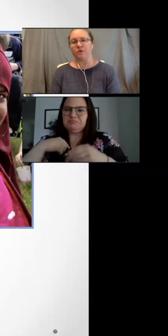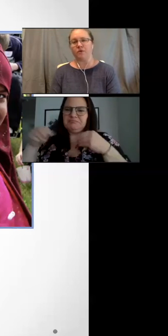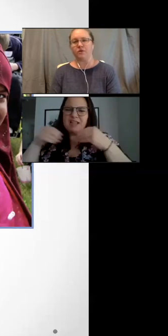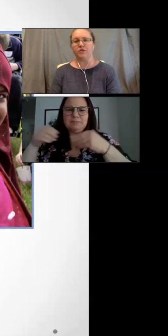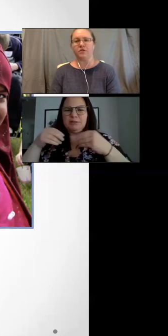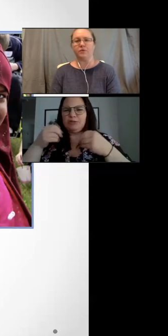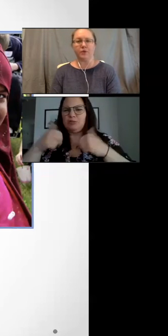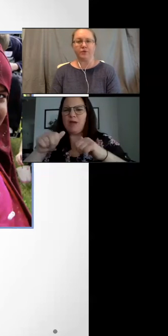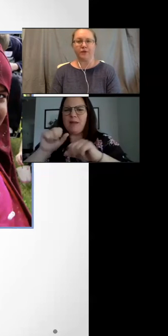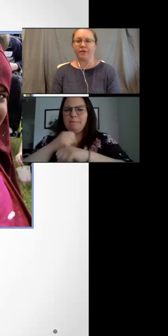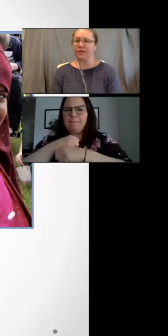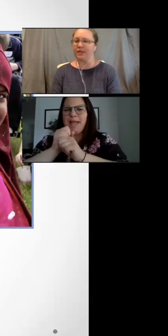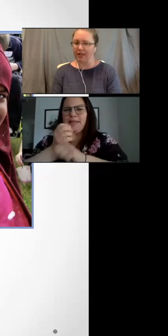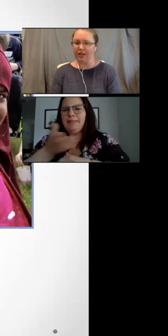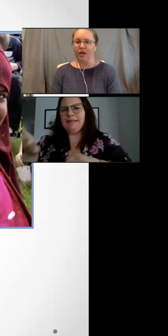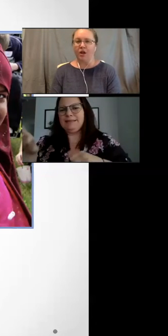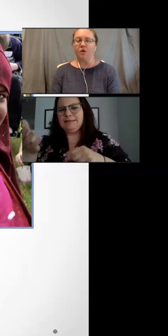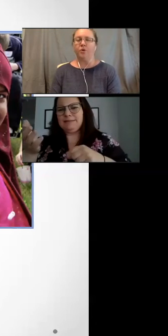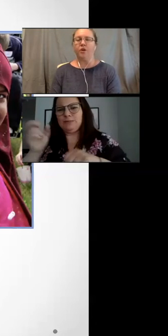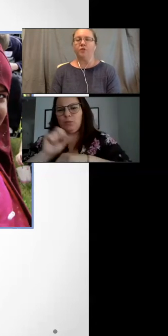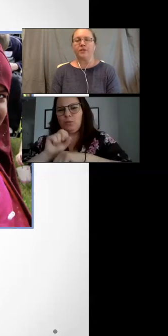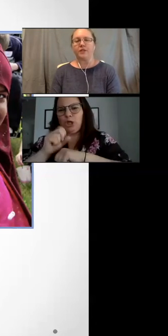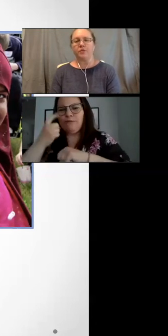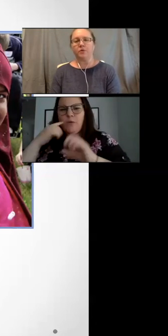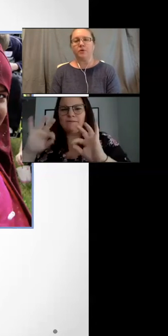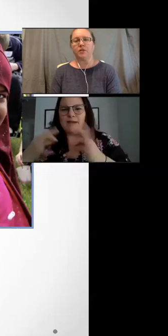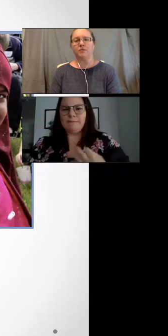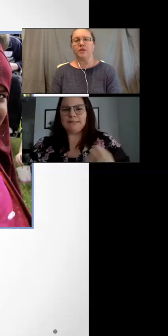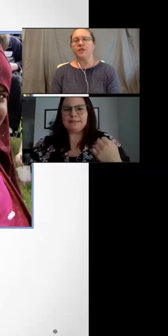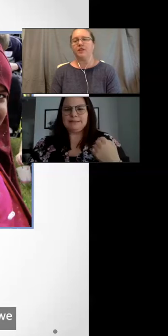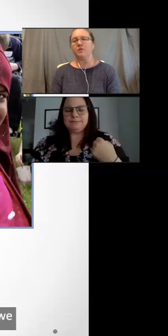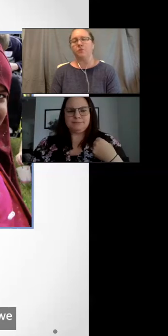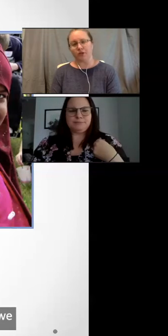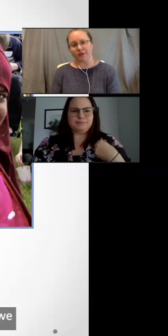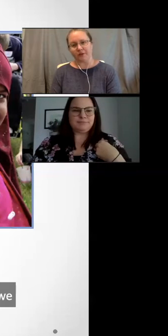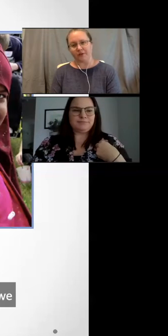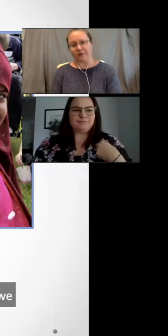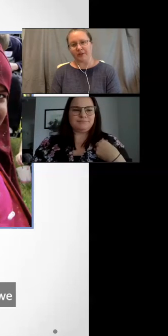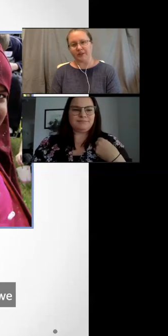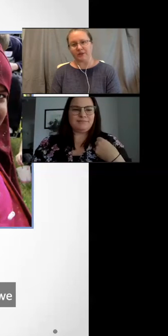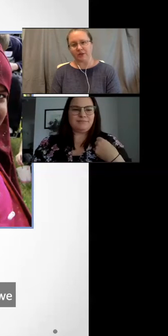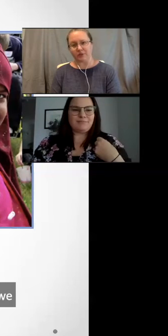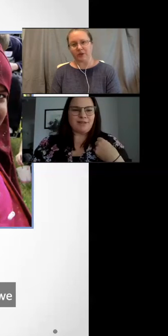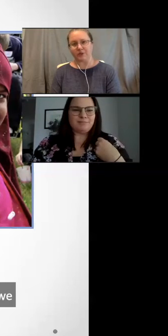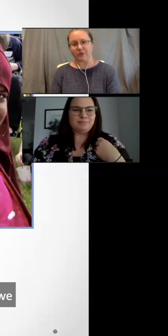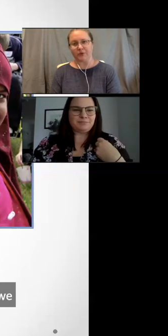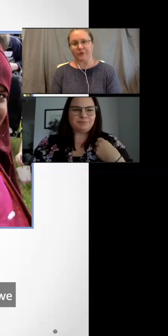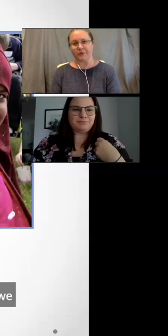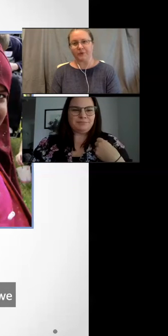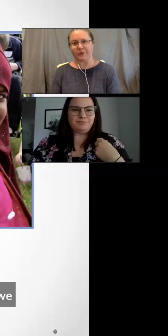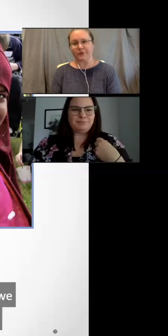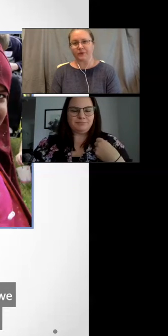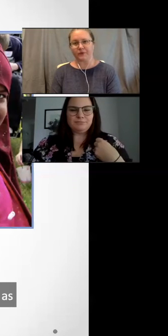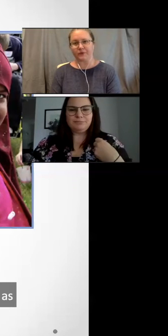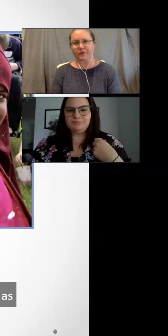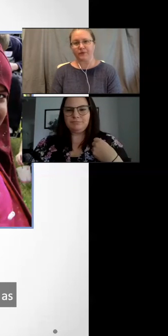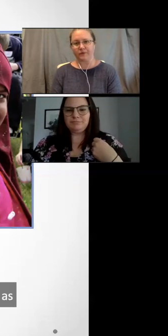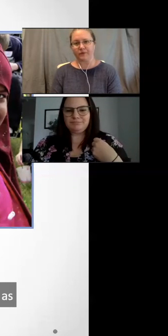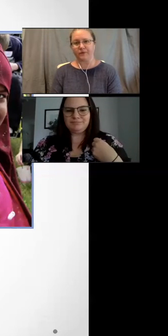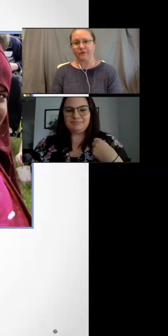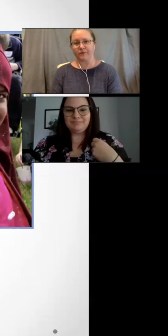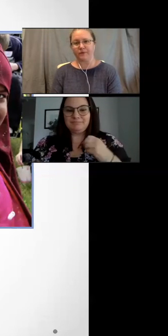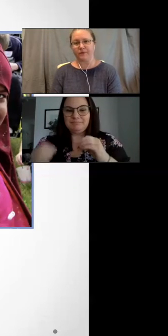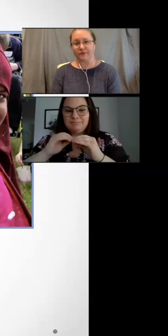in order to support families. Again, we are flexible. We want to make things work for the families as much as possible.